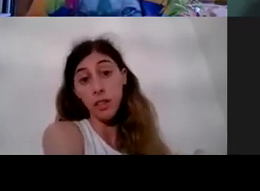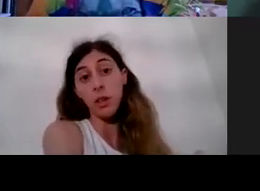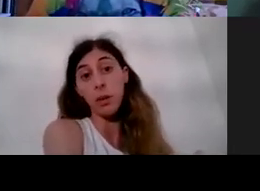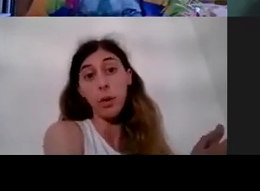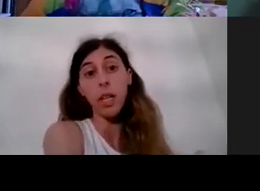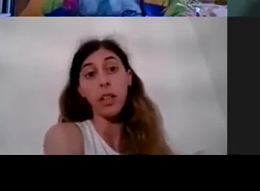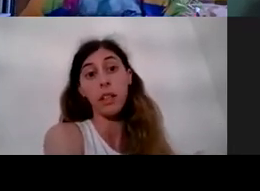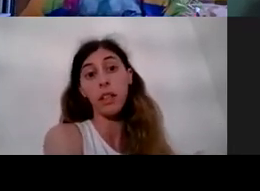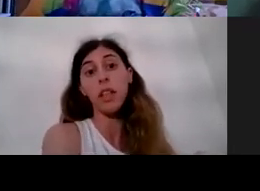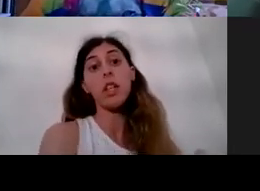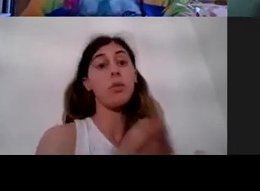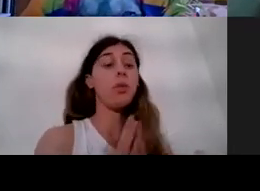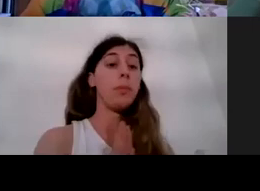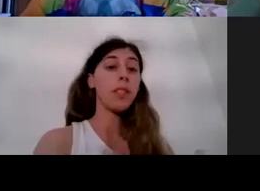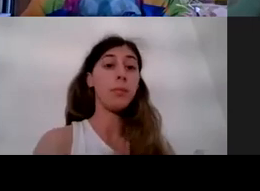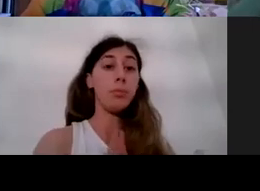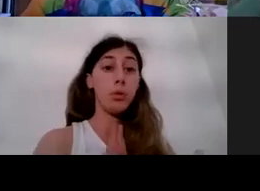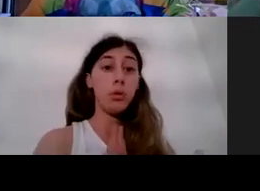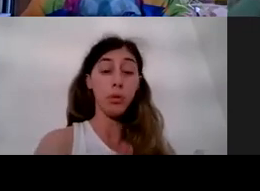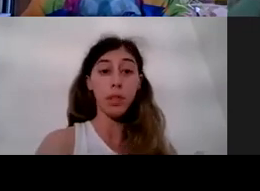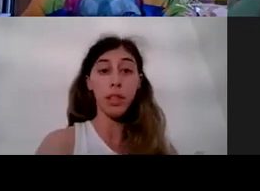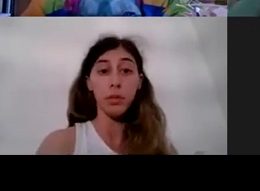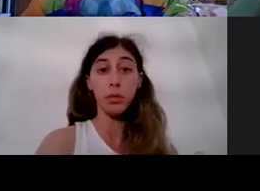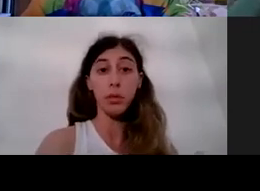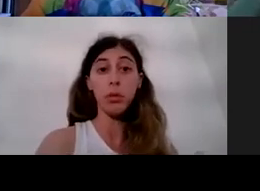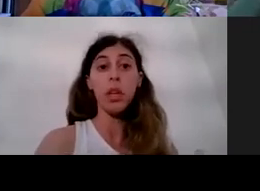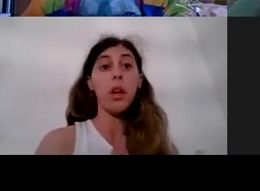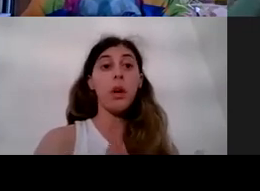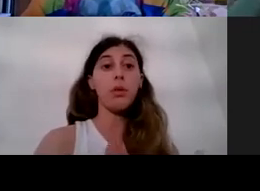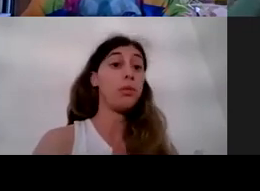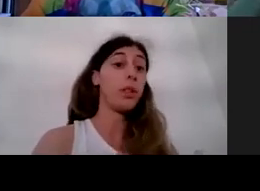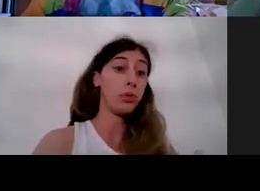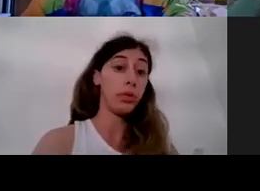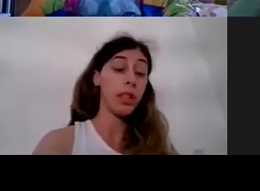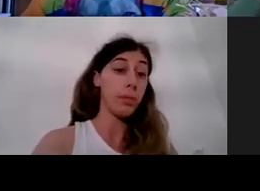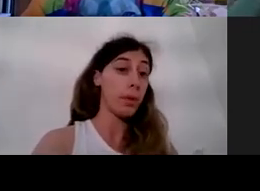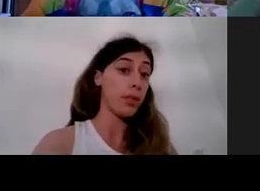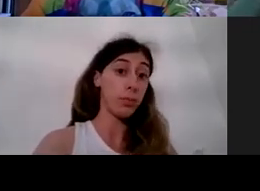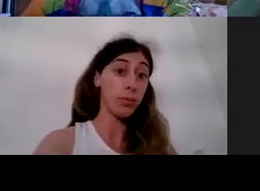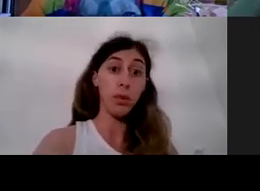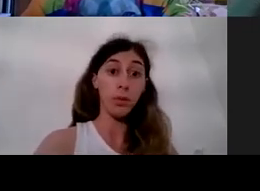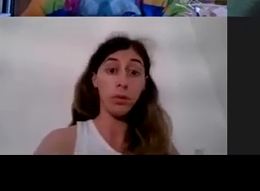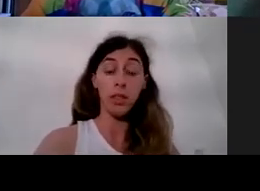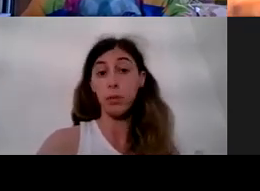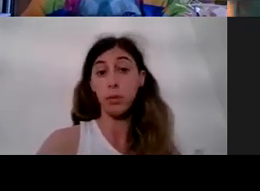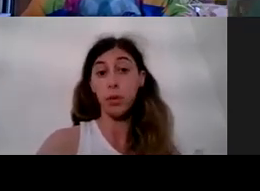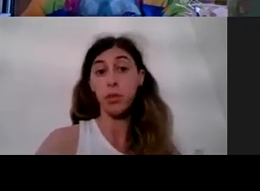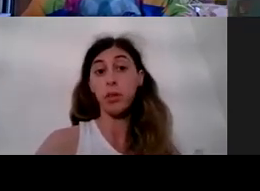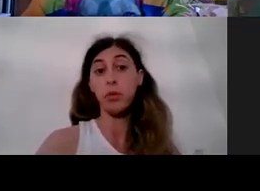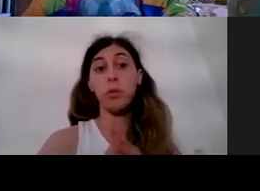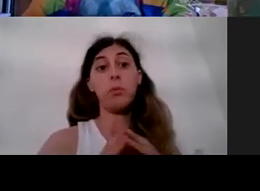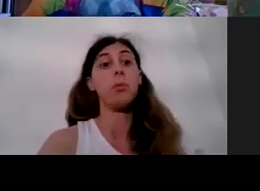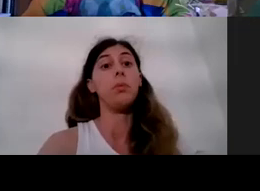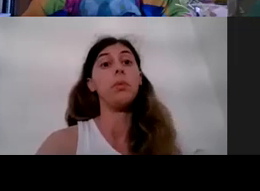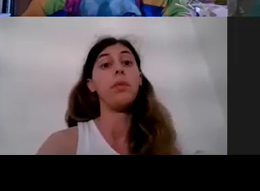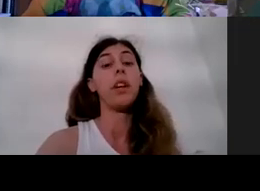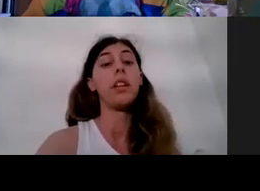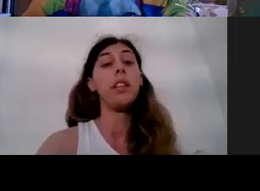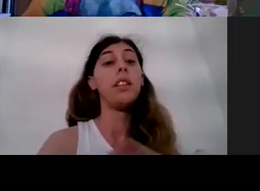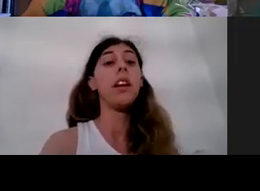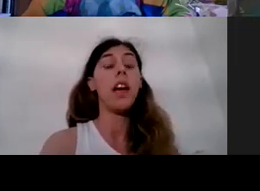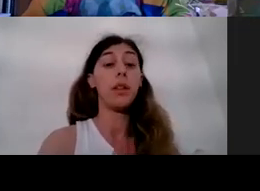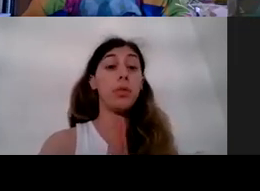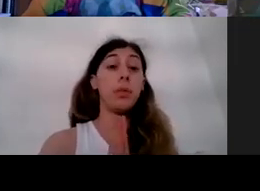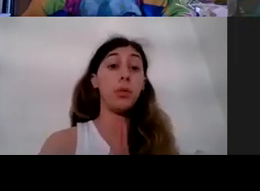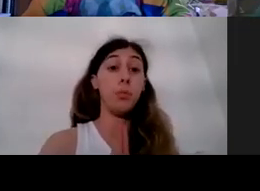France. We really would like to help contribute to good practices and a general message for everyone. Thank you very